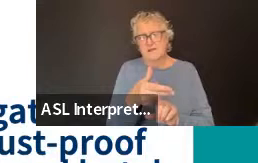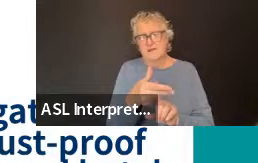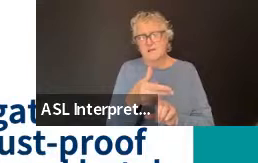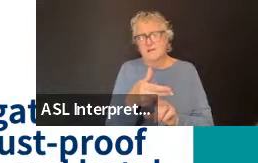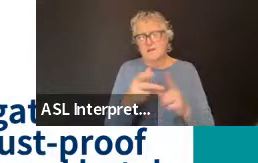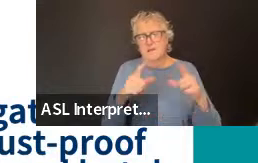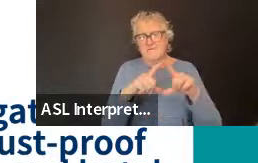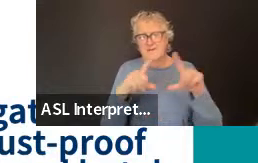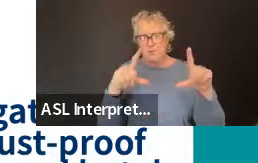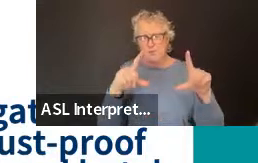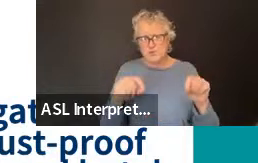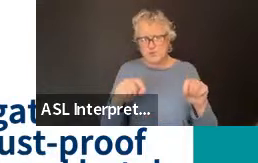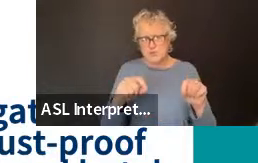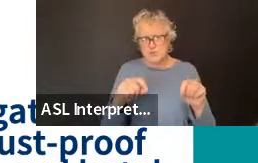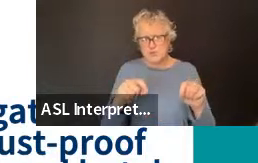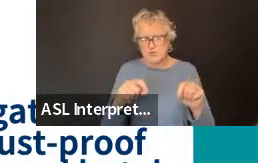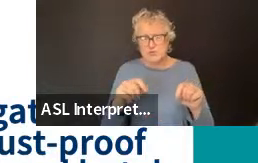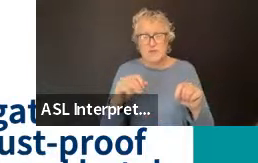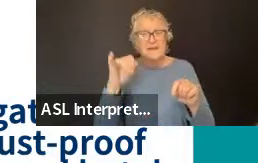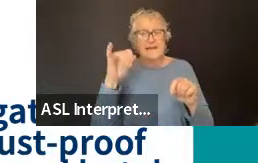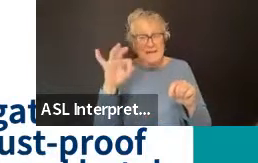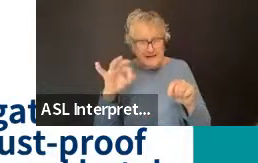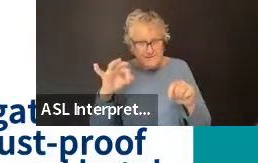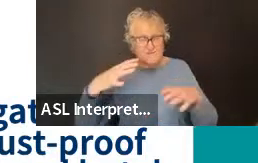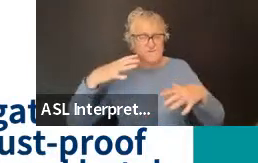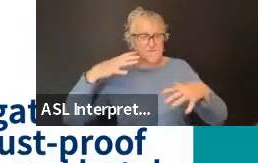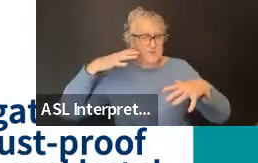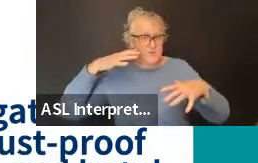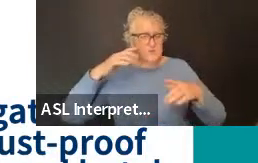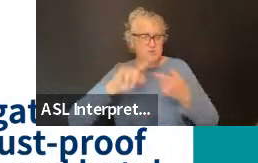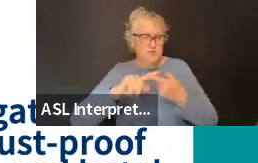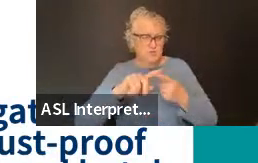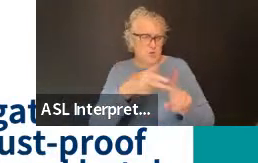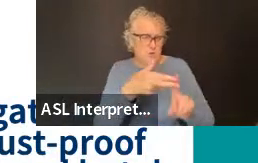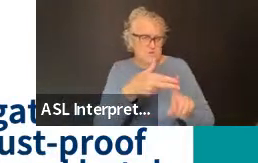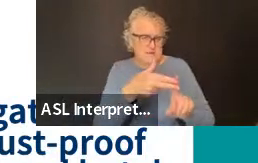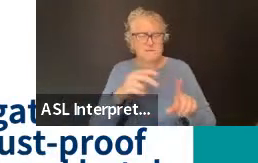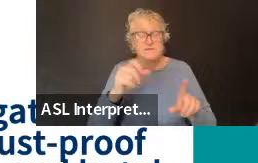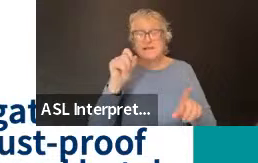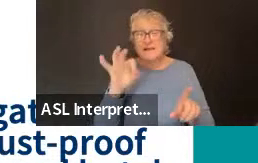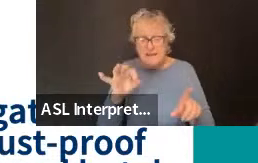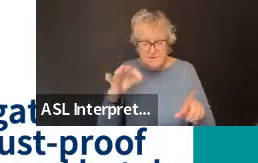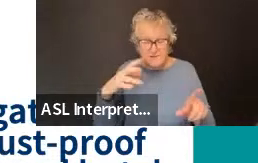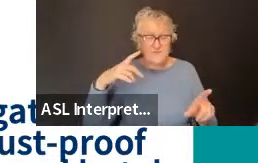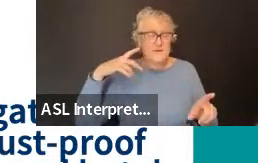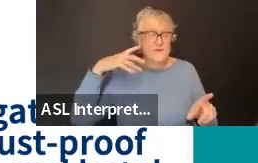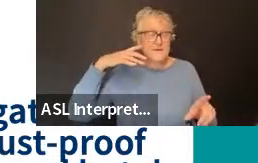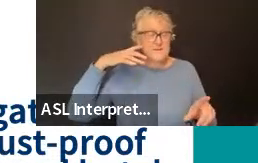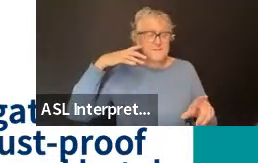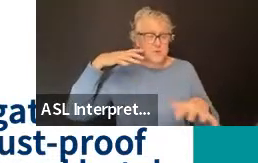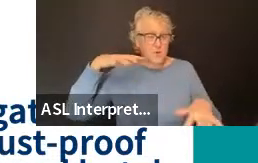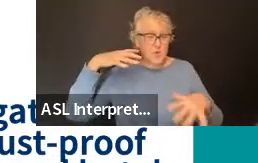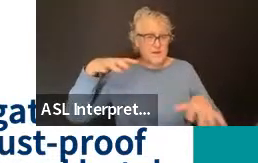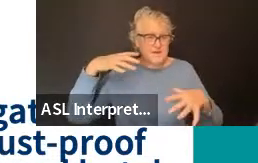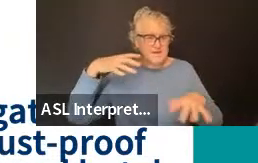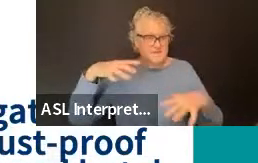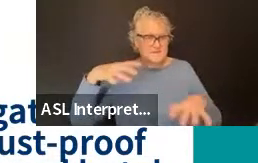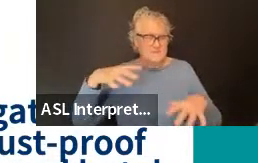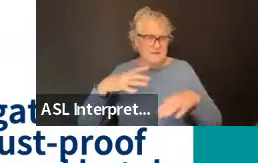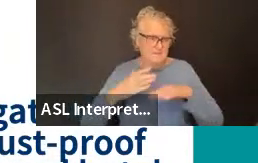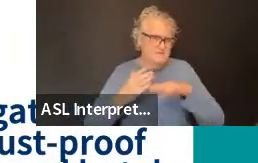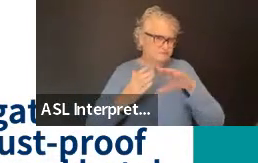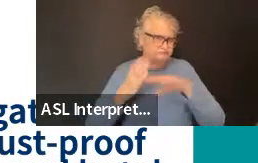overnight operations if certain noise levels are exceeded, etc. Set up portable speed monitoring signs on adjacent